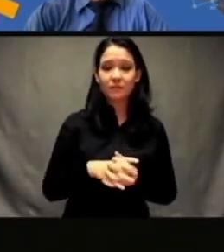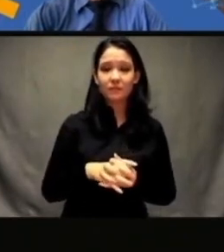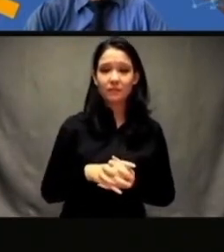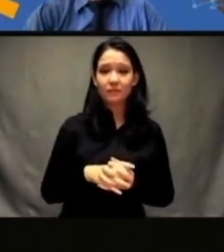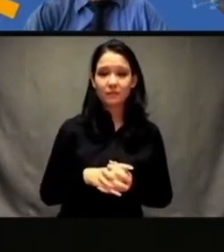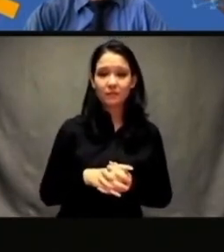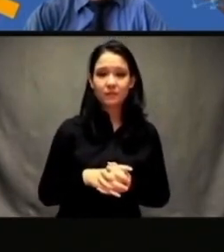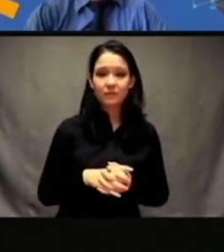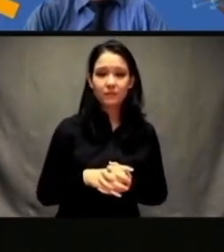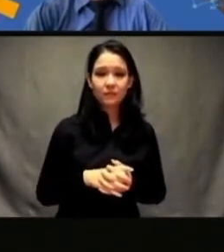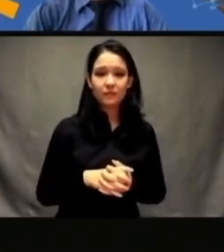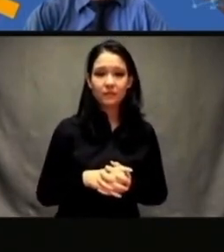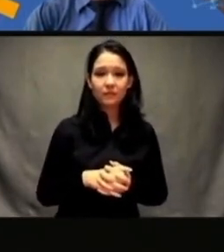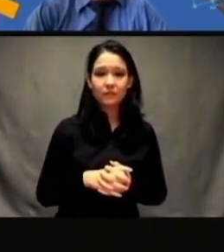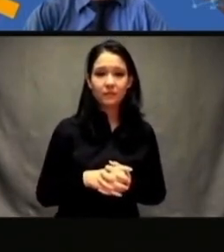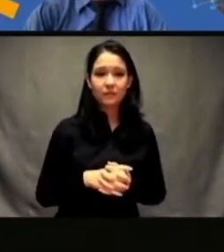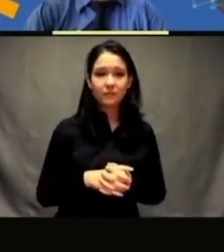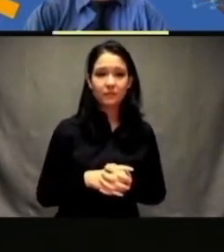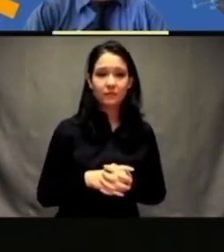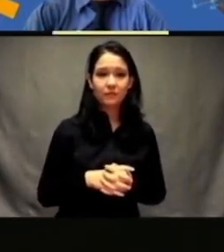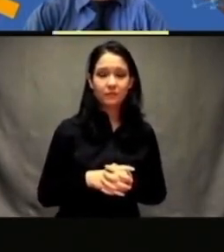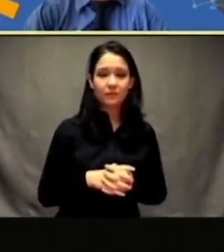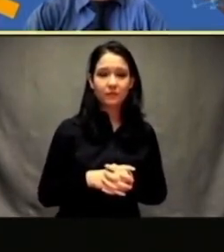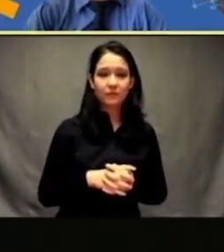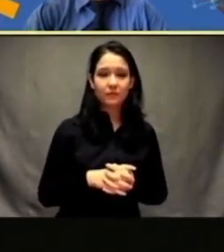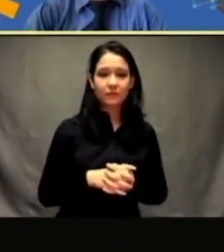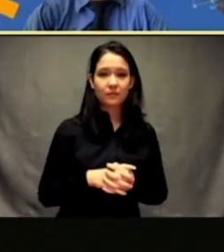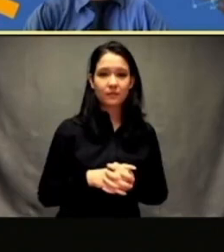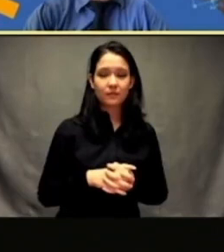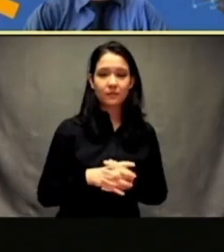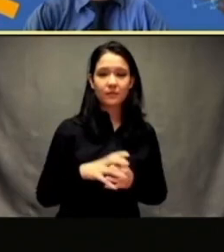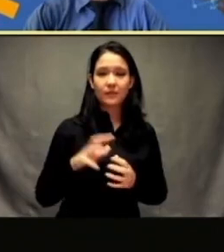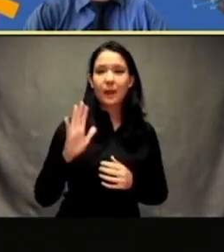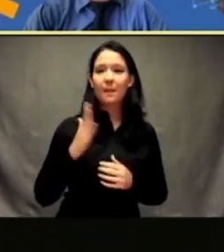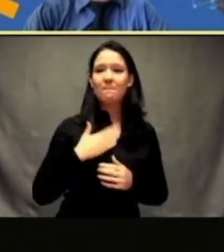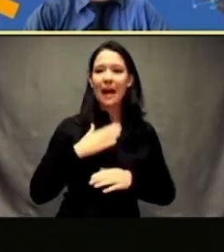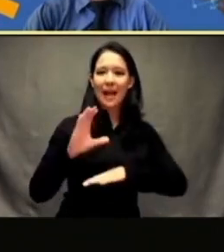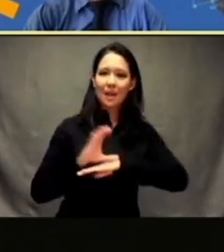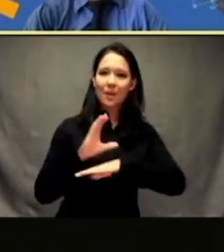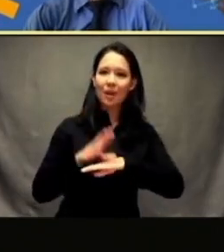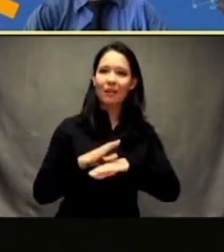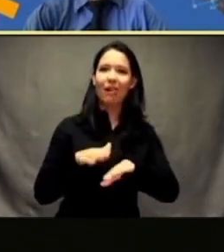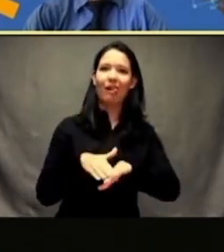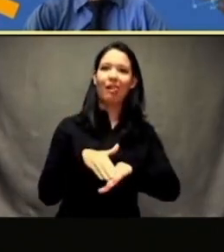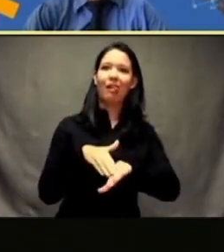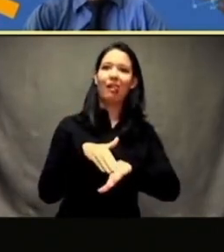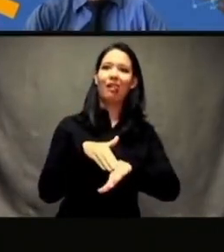Let's see that new project from the studio. Getting there. My computer is lagging a lot right now.